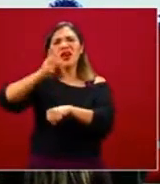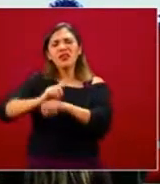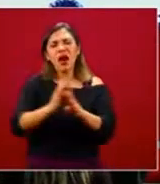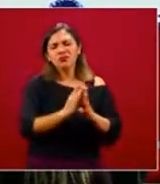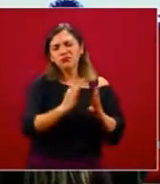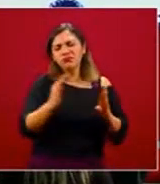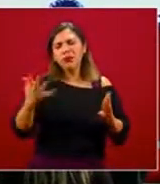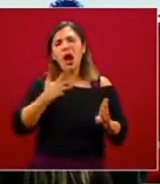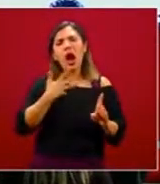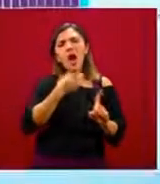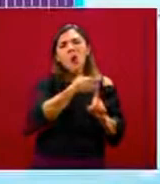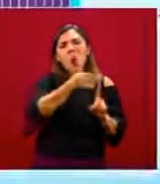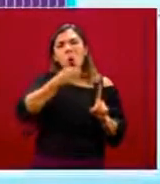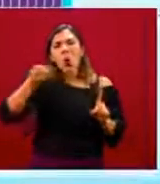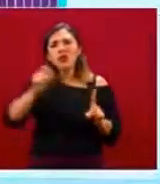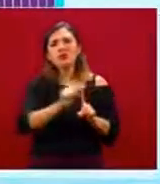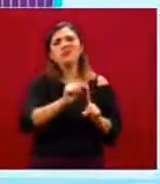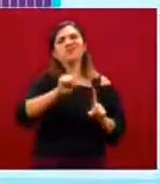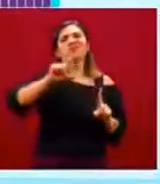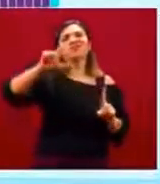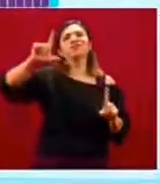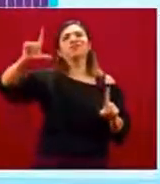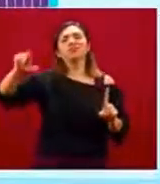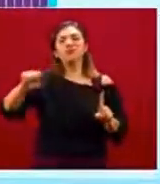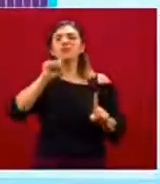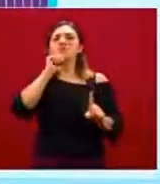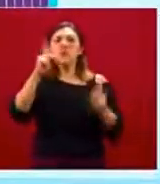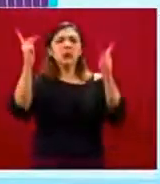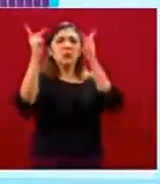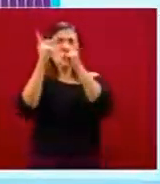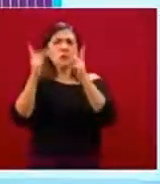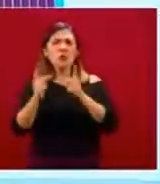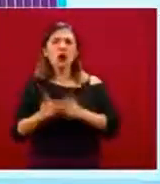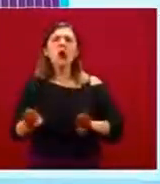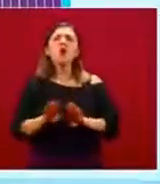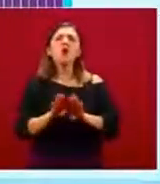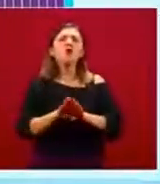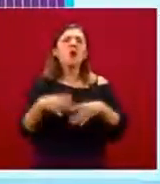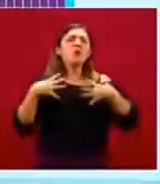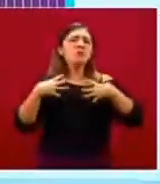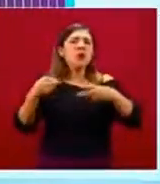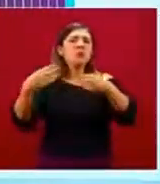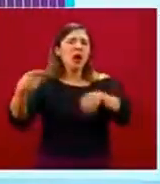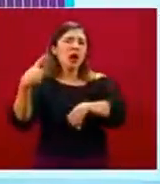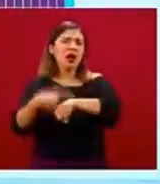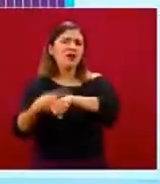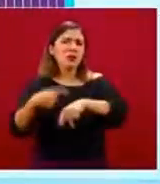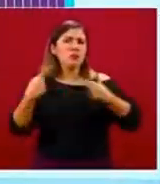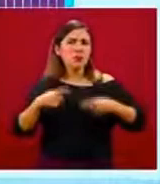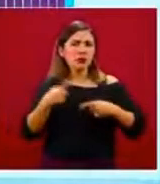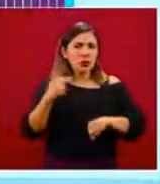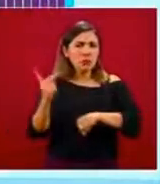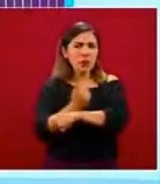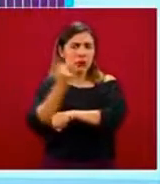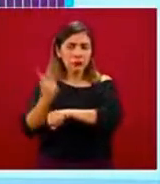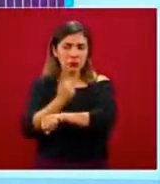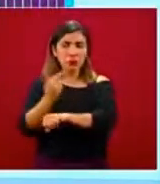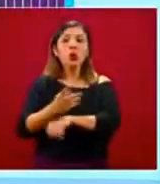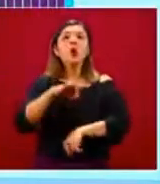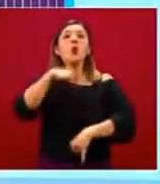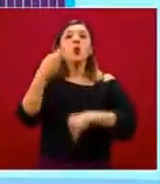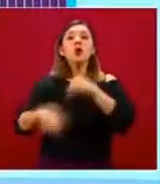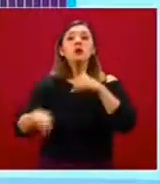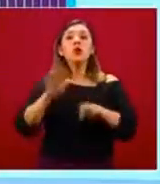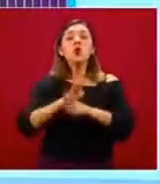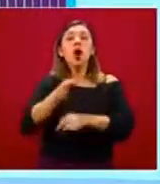one. And then we have the rest. We still have an increasing pattern here that matches what